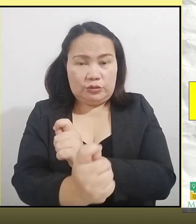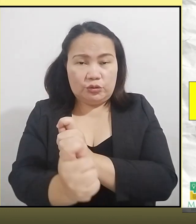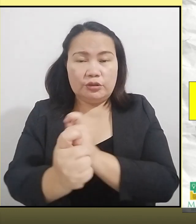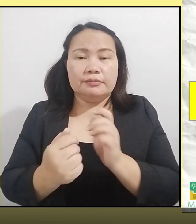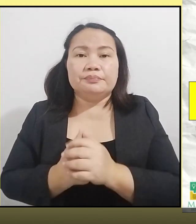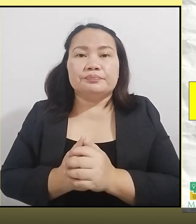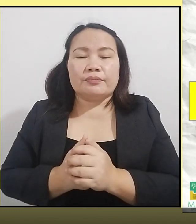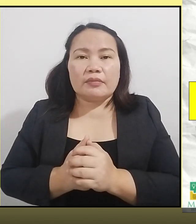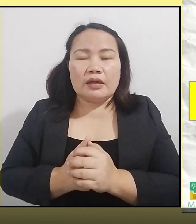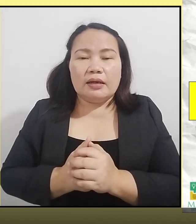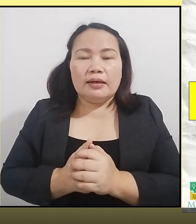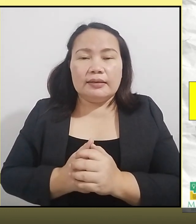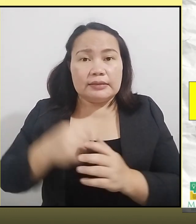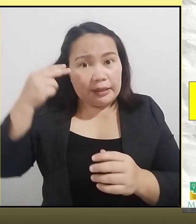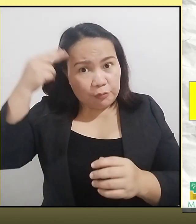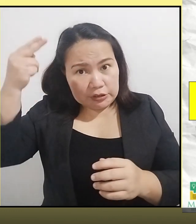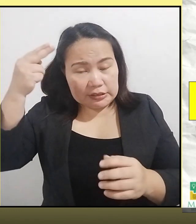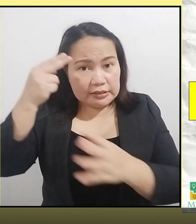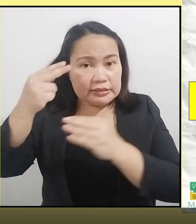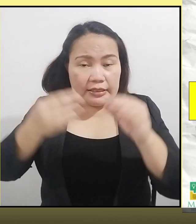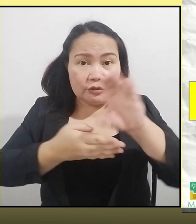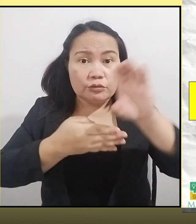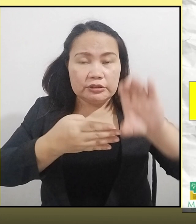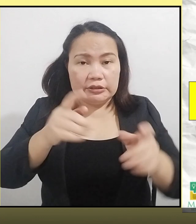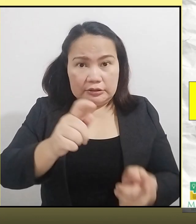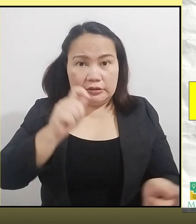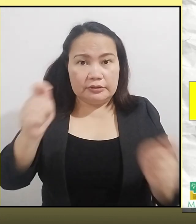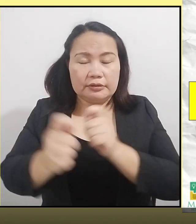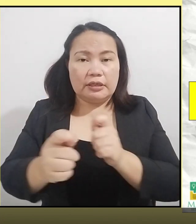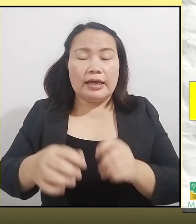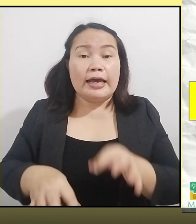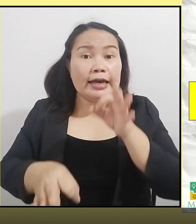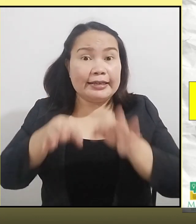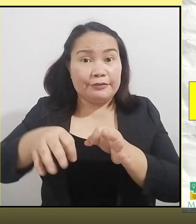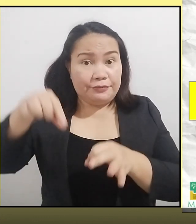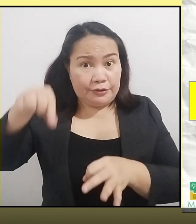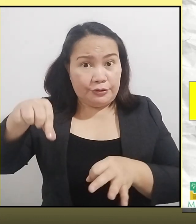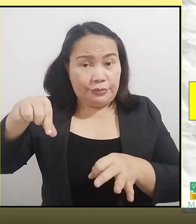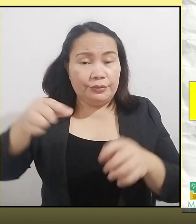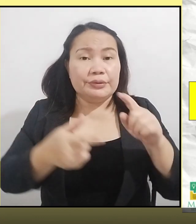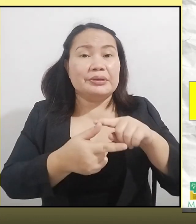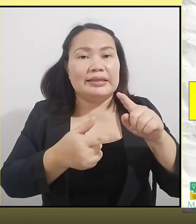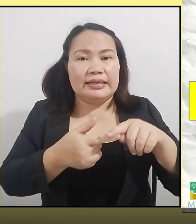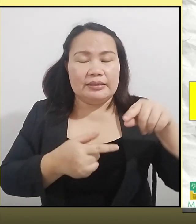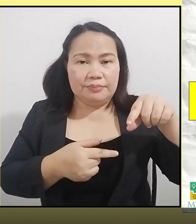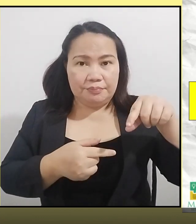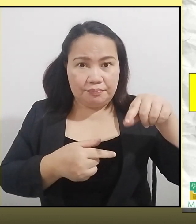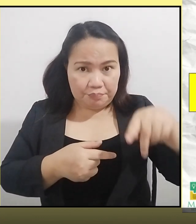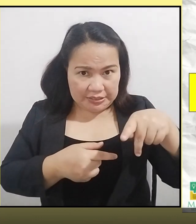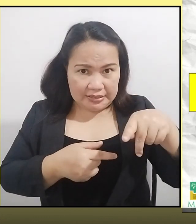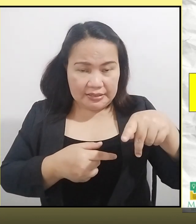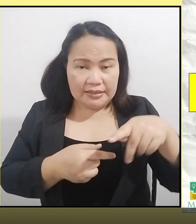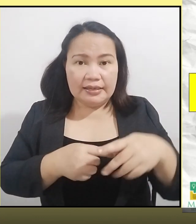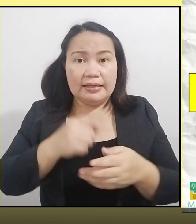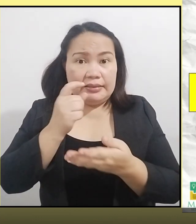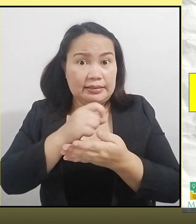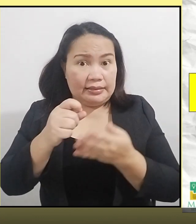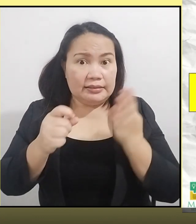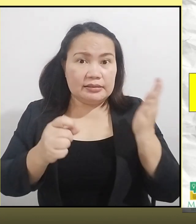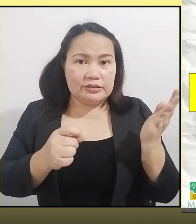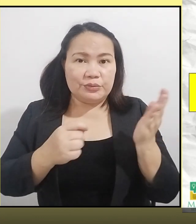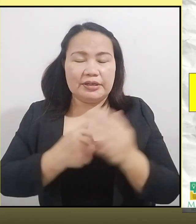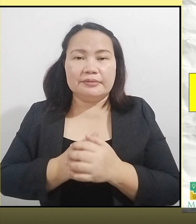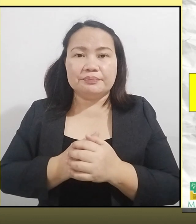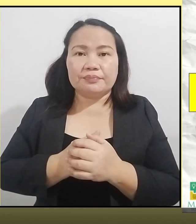the conclusion. So this will become FQ, then P. Okay, we write